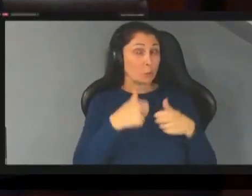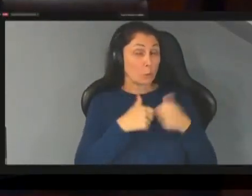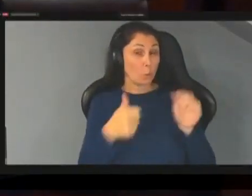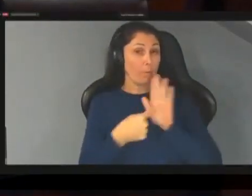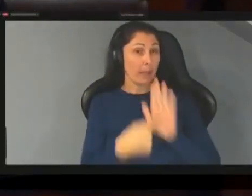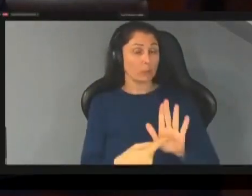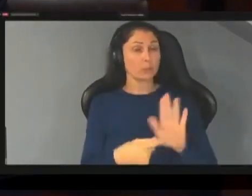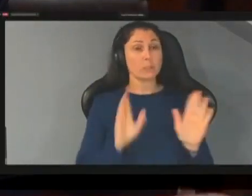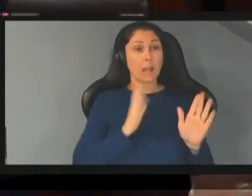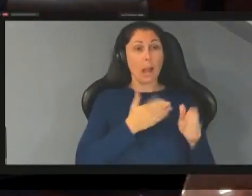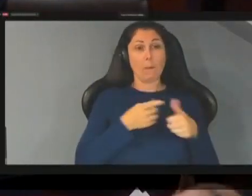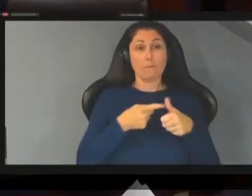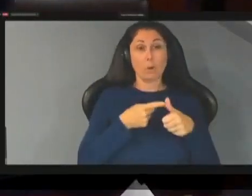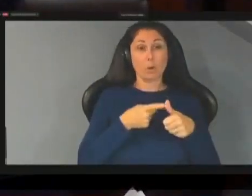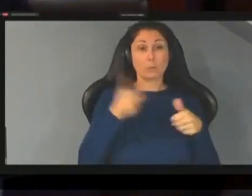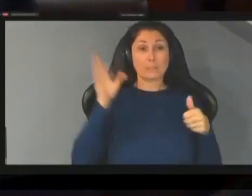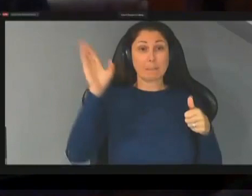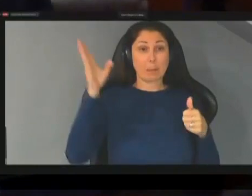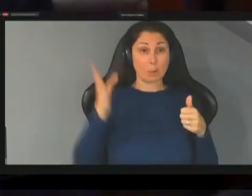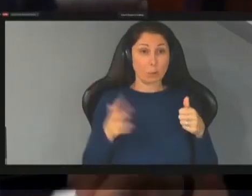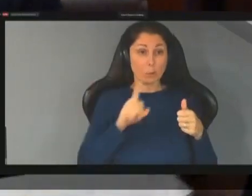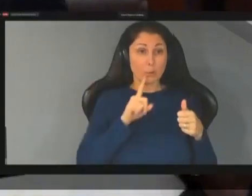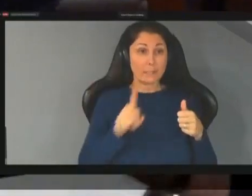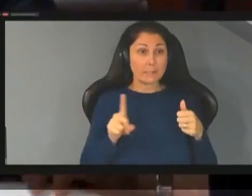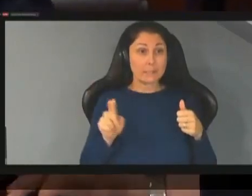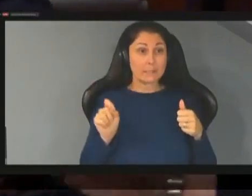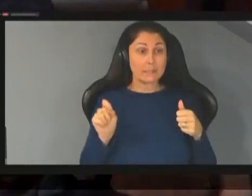Our first speaker is